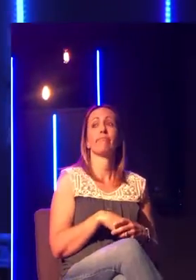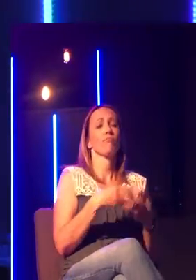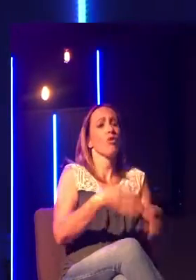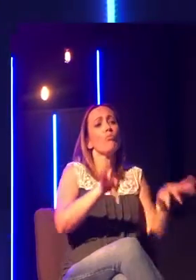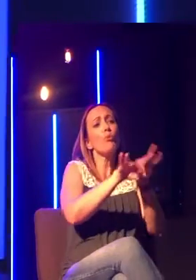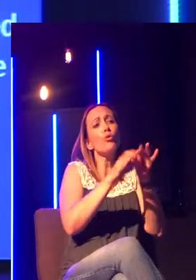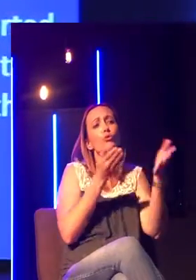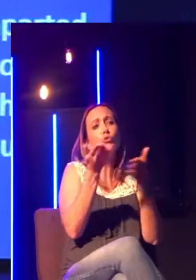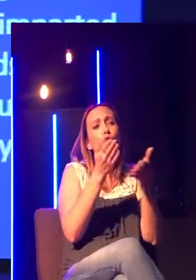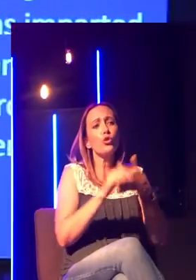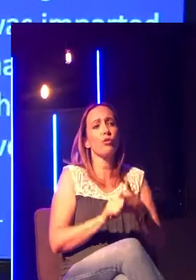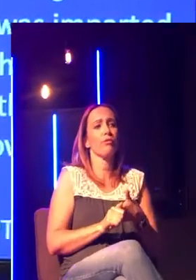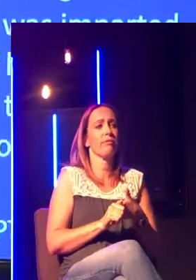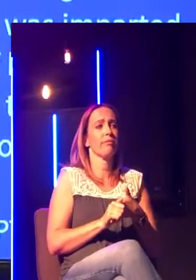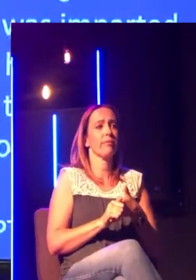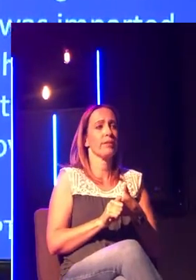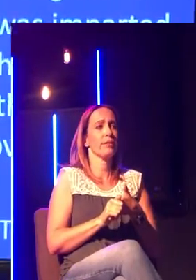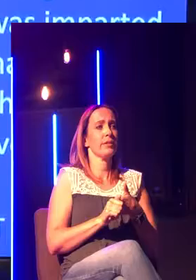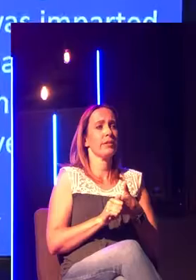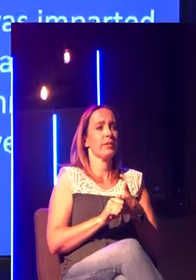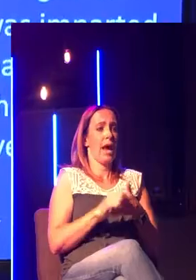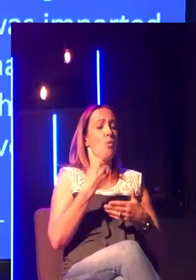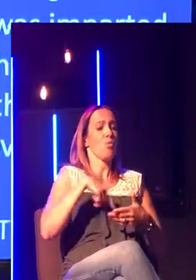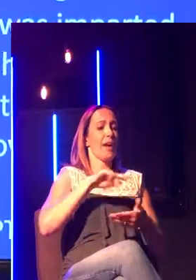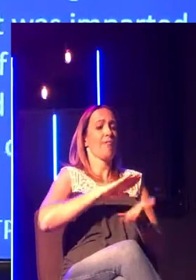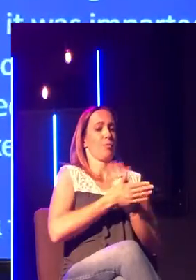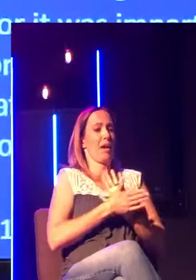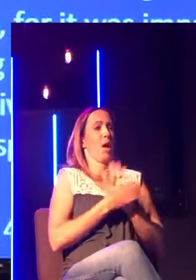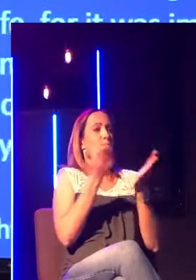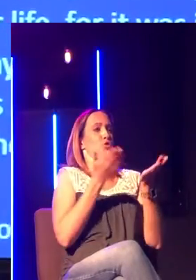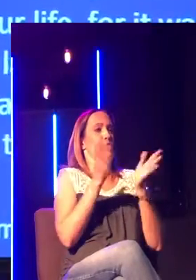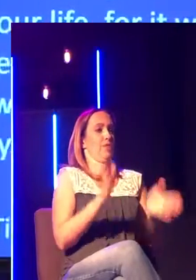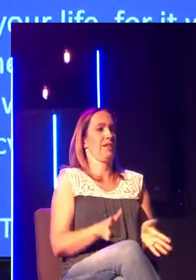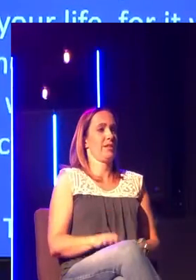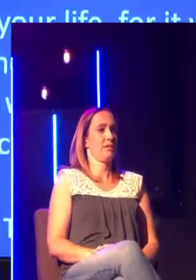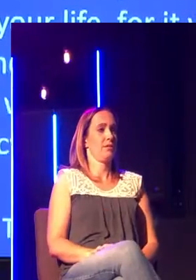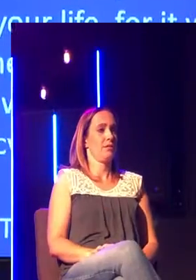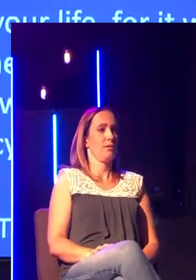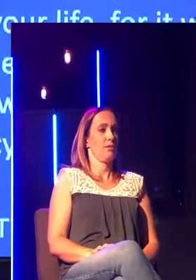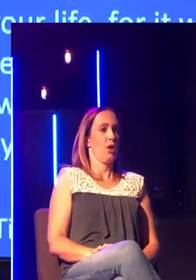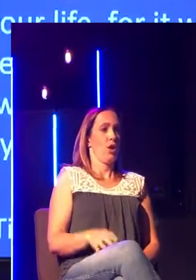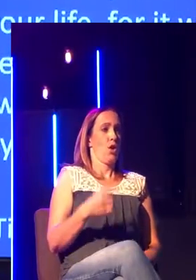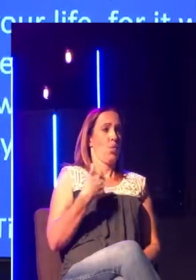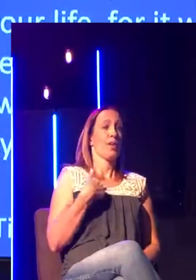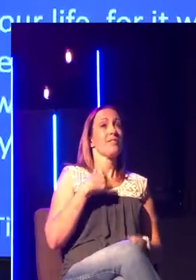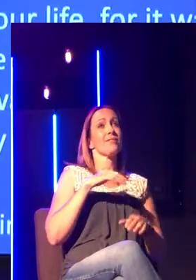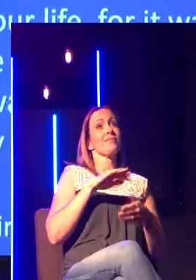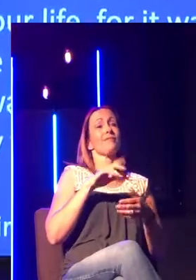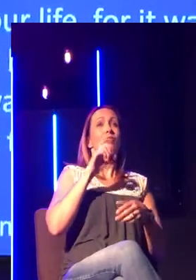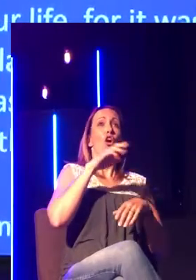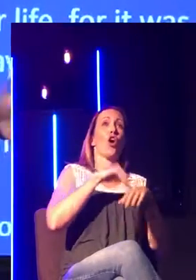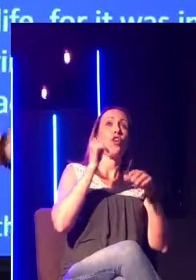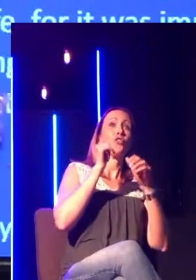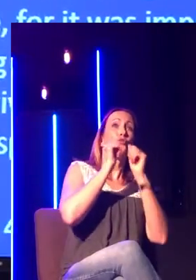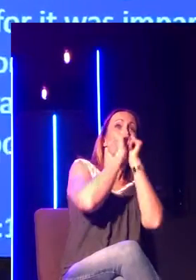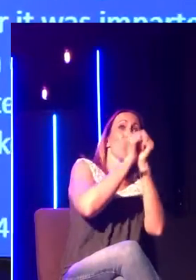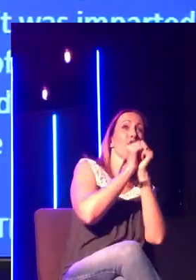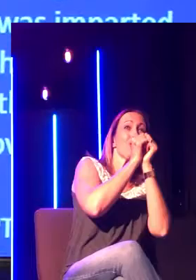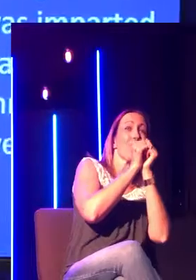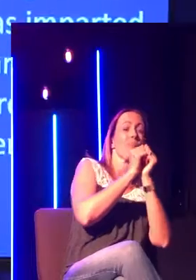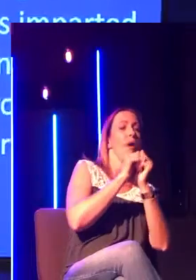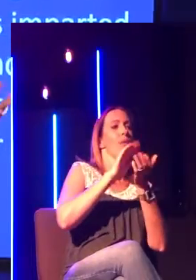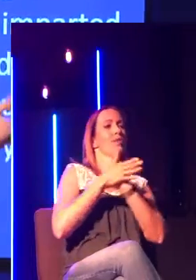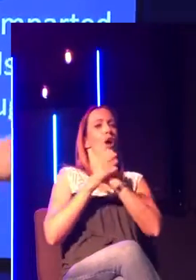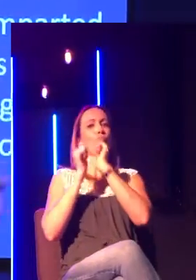to serve, but to be servants. Does that make sense? God has not just called us to worship, but to be worshipers. God has not just called us to serve, but to be servants.